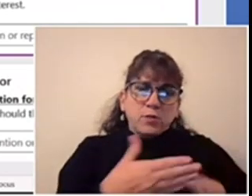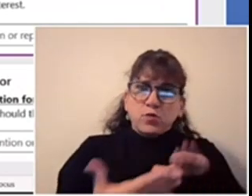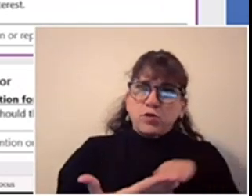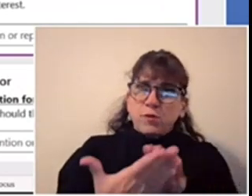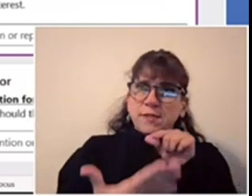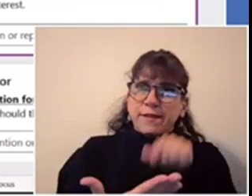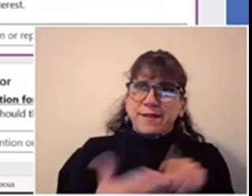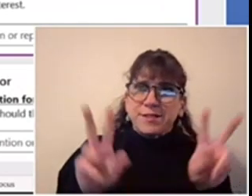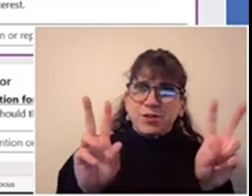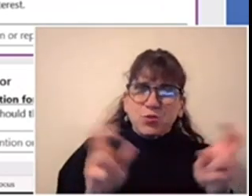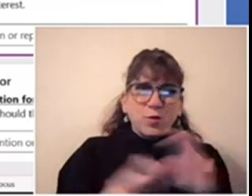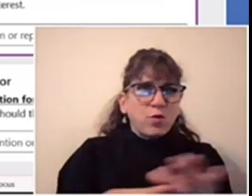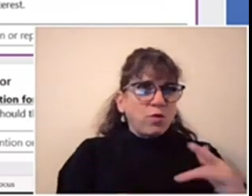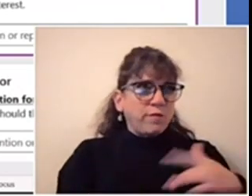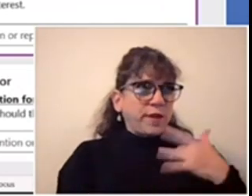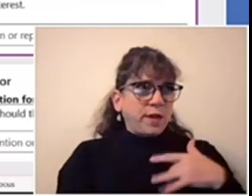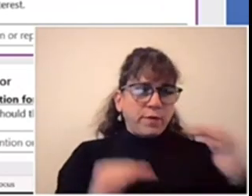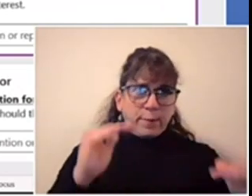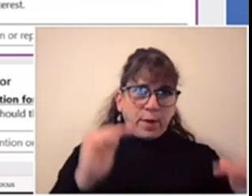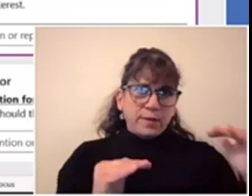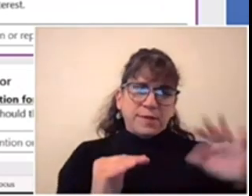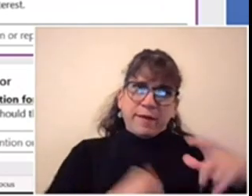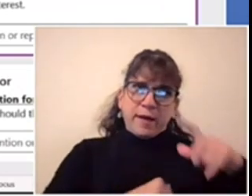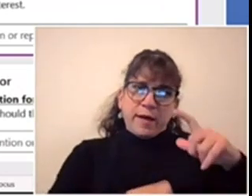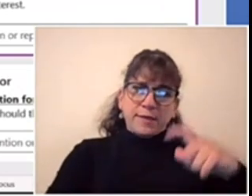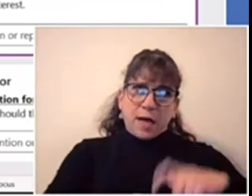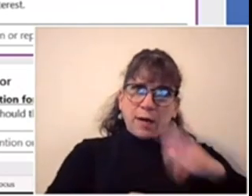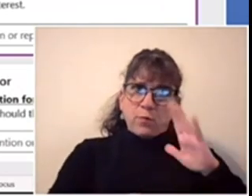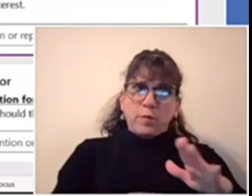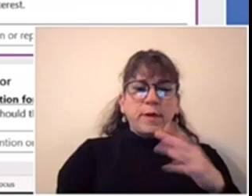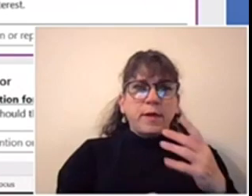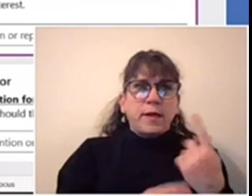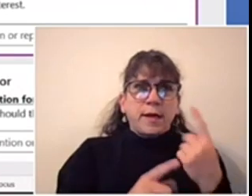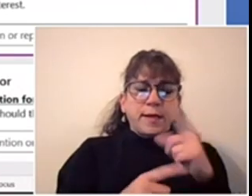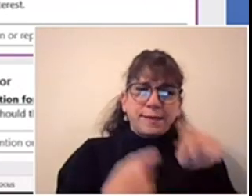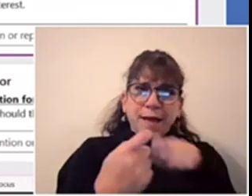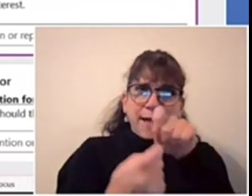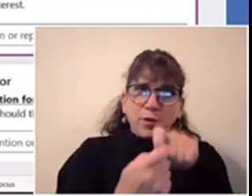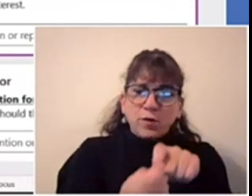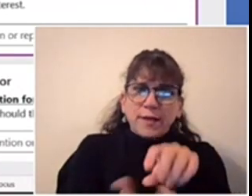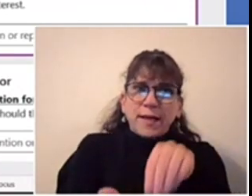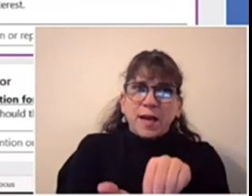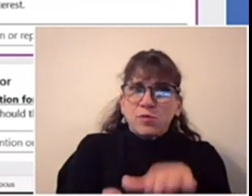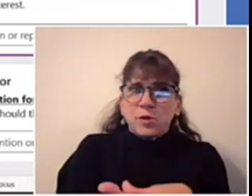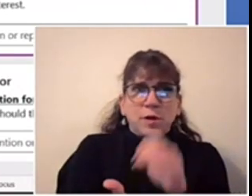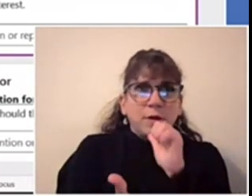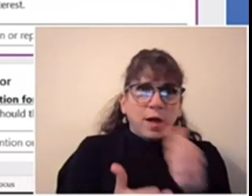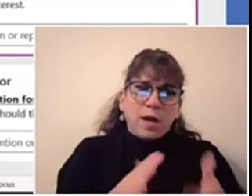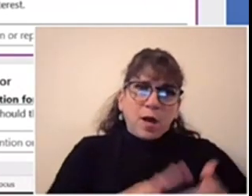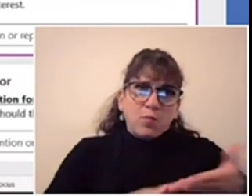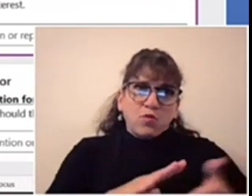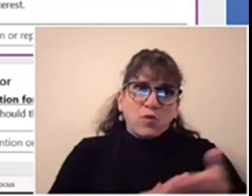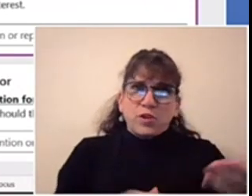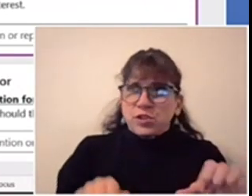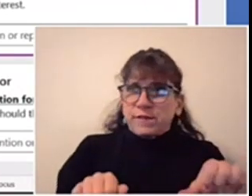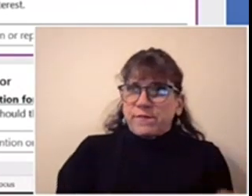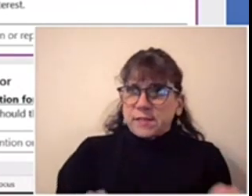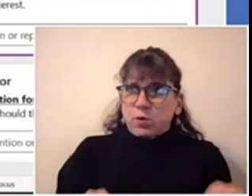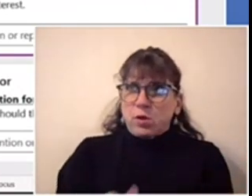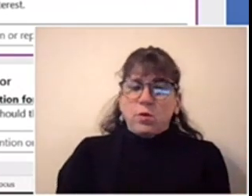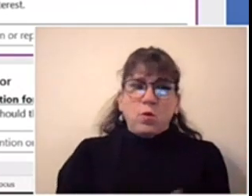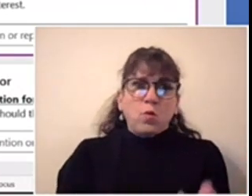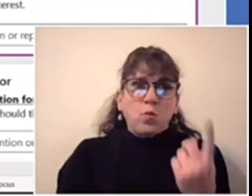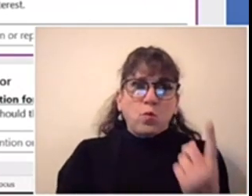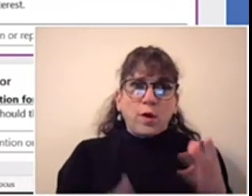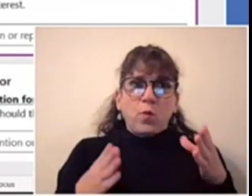we do not think the balance at that point would be accurately captured, and so it is not operationally feasible. Here's one way to